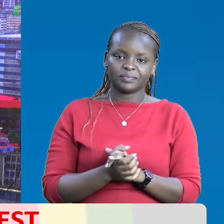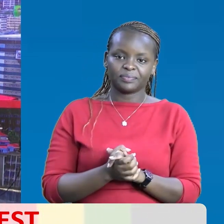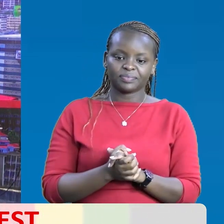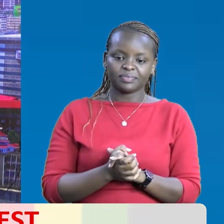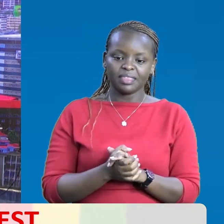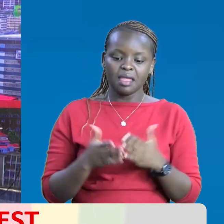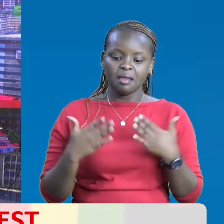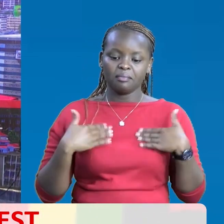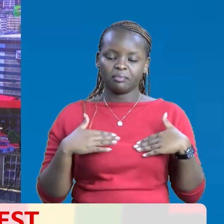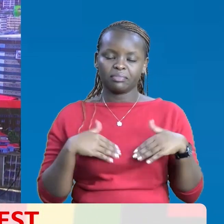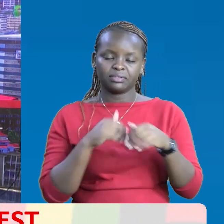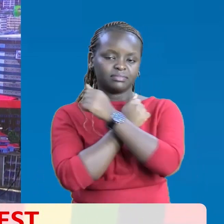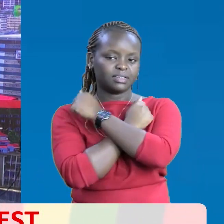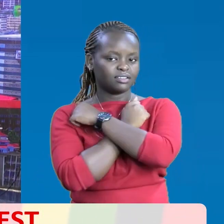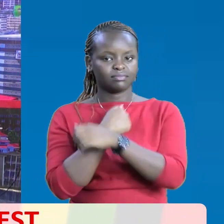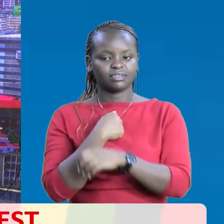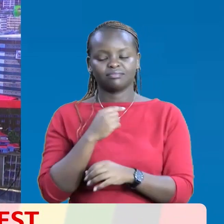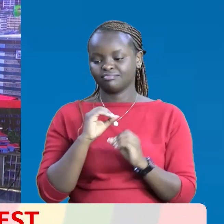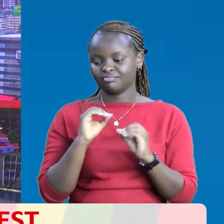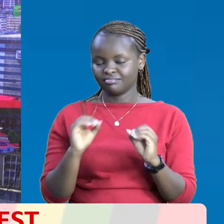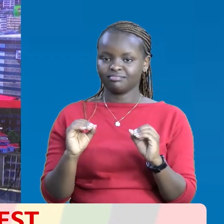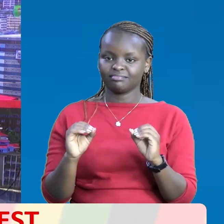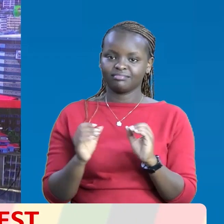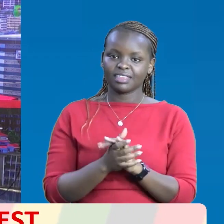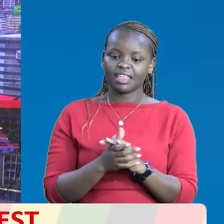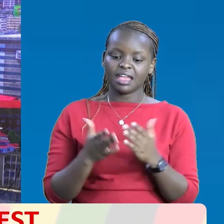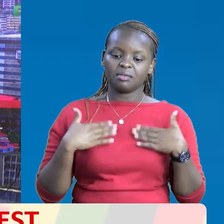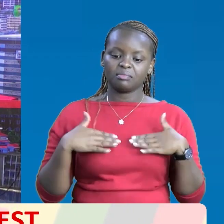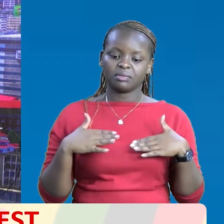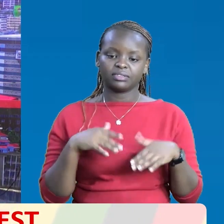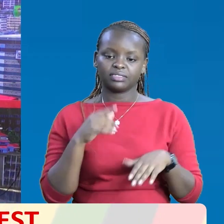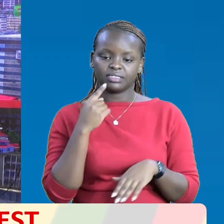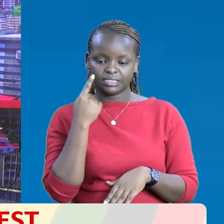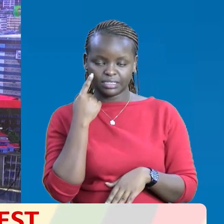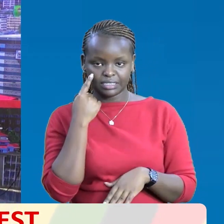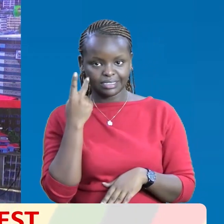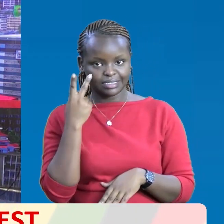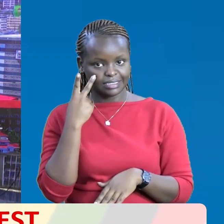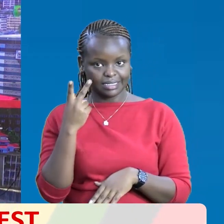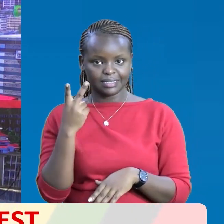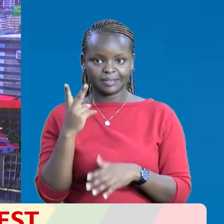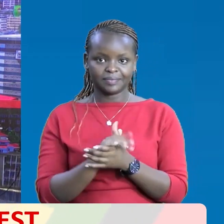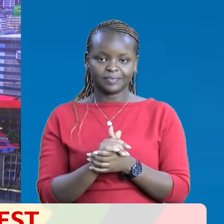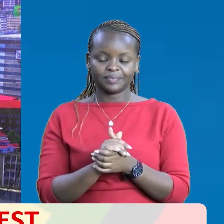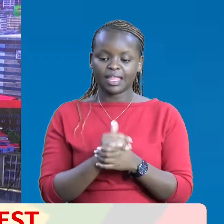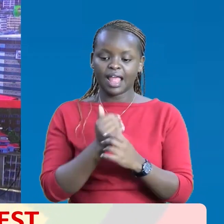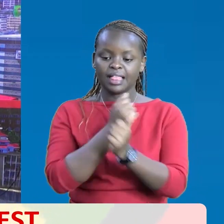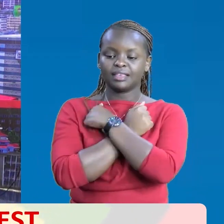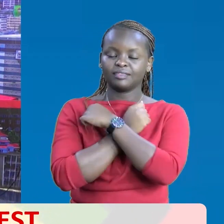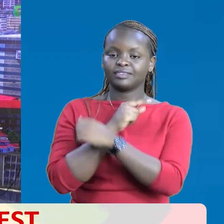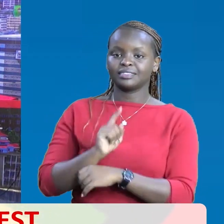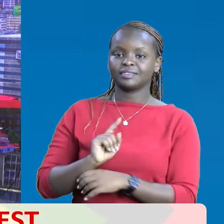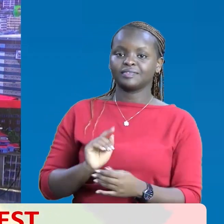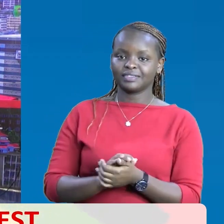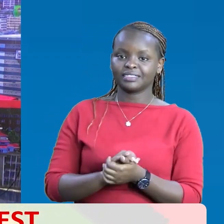watu wanipendi. Watu wameona wajipende wao wenyewe. You feel if you're being isolated. But then again, it generally